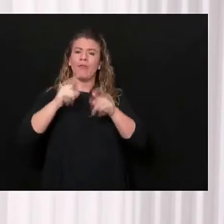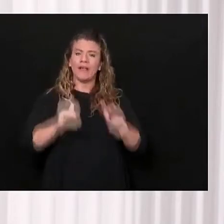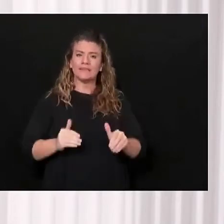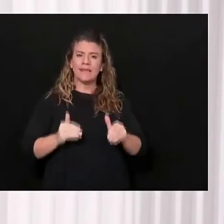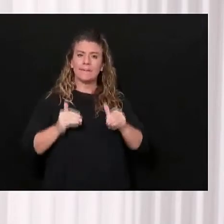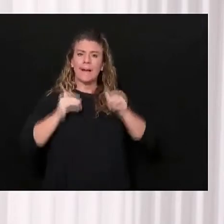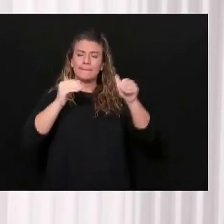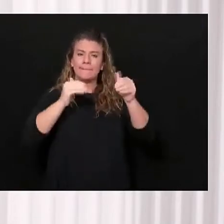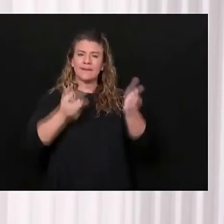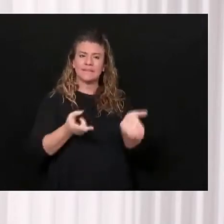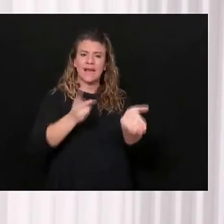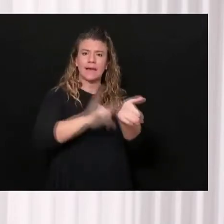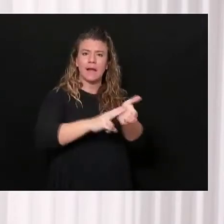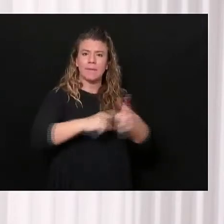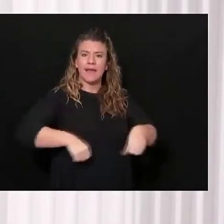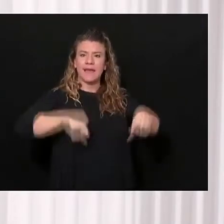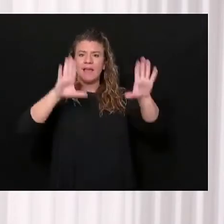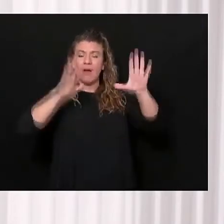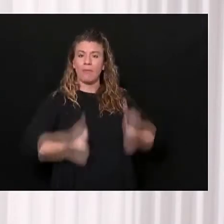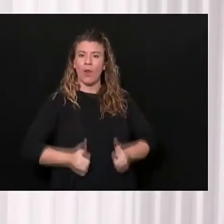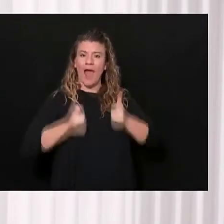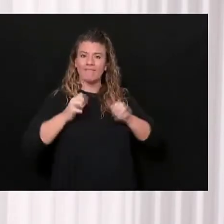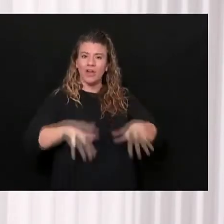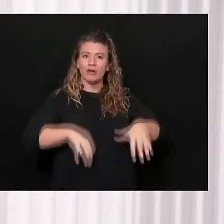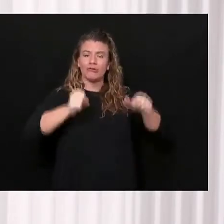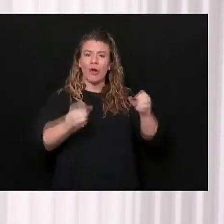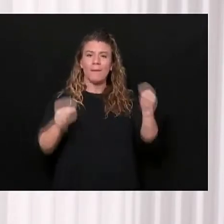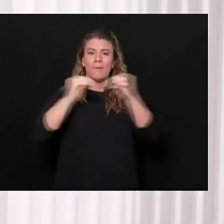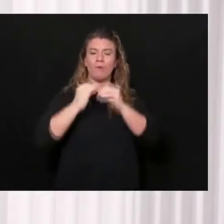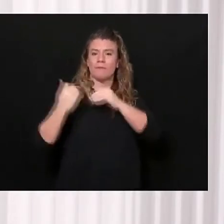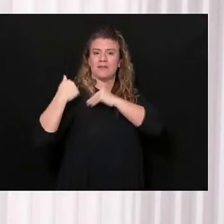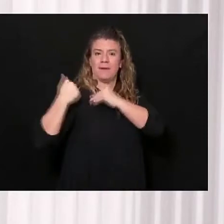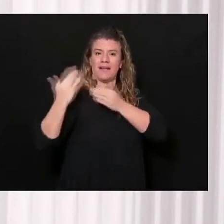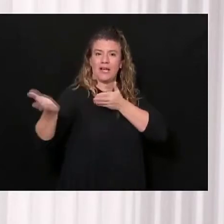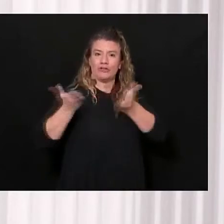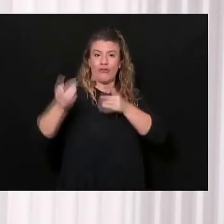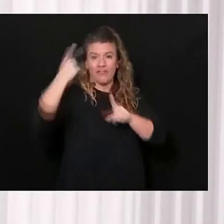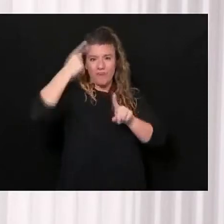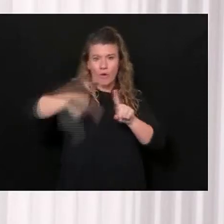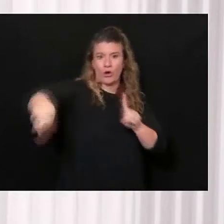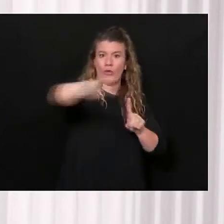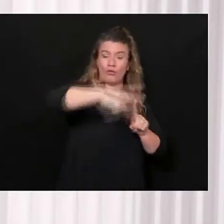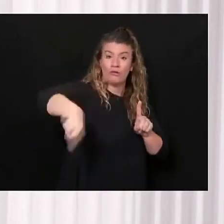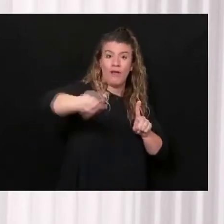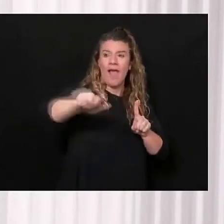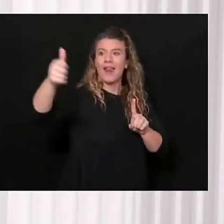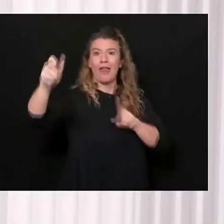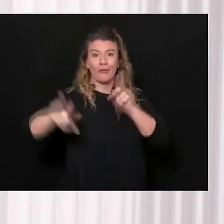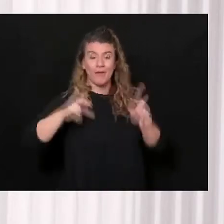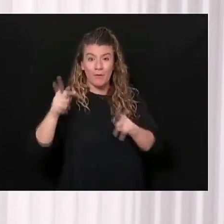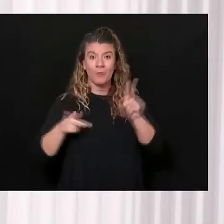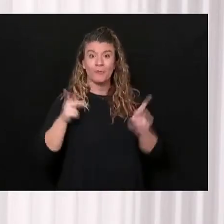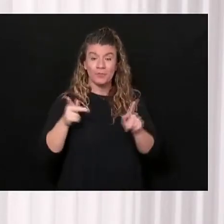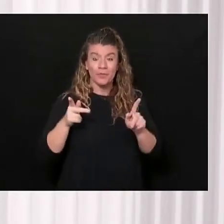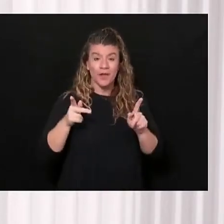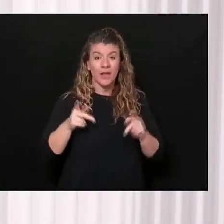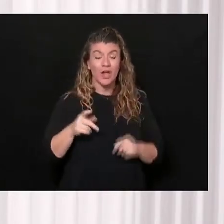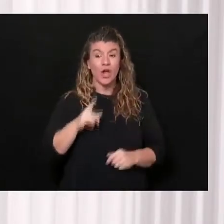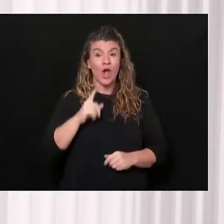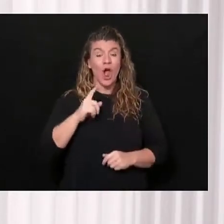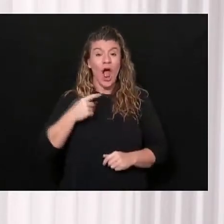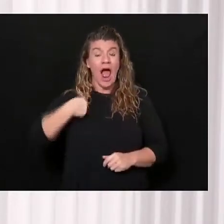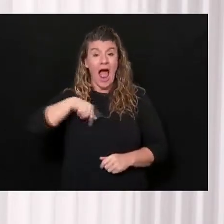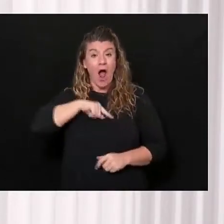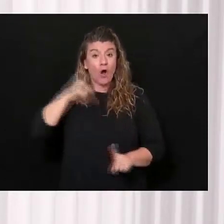additional extraordinary service, and they took on the responsibility for others so that we could all have freedoms